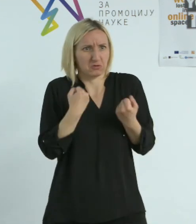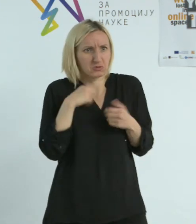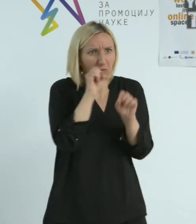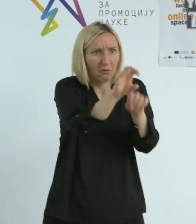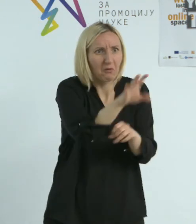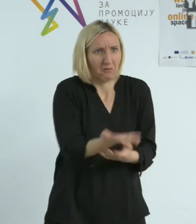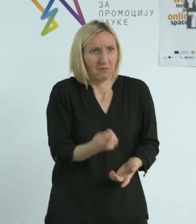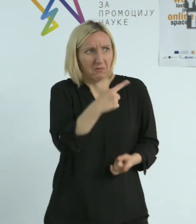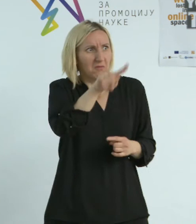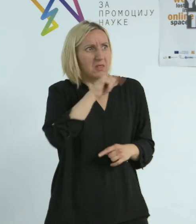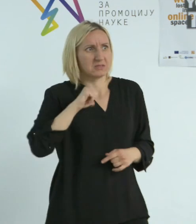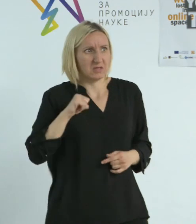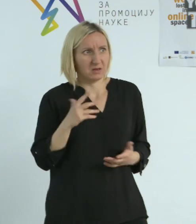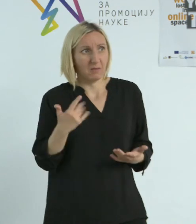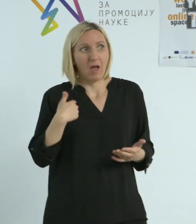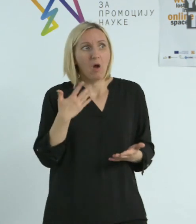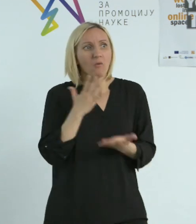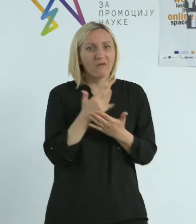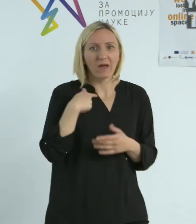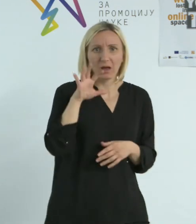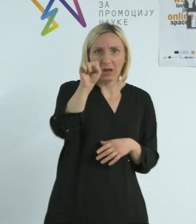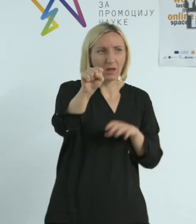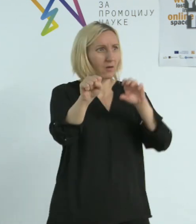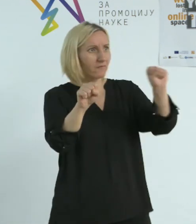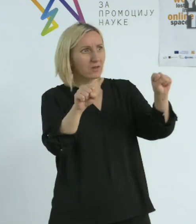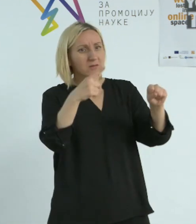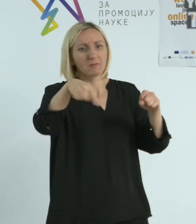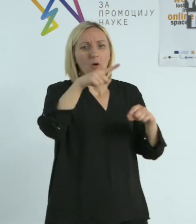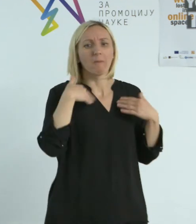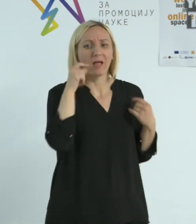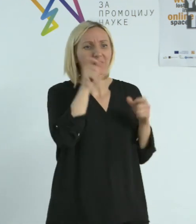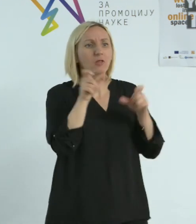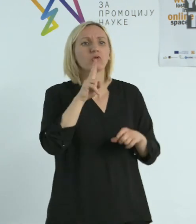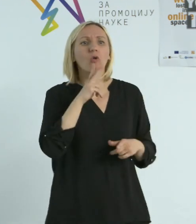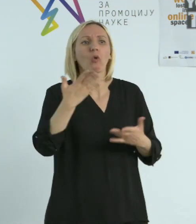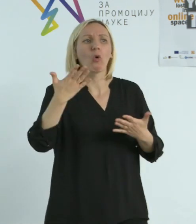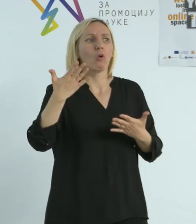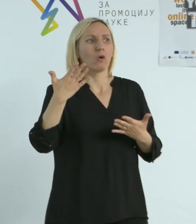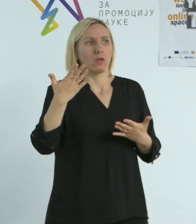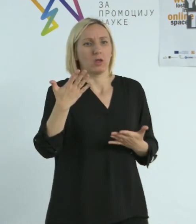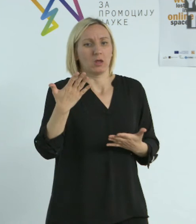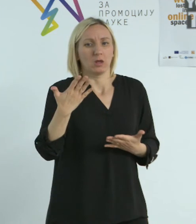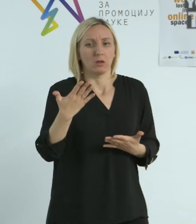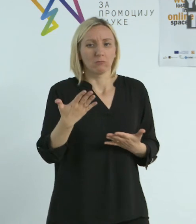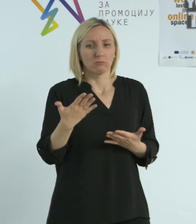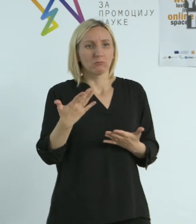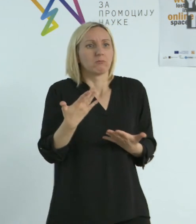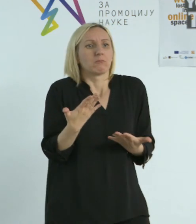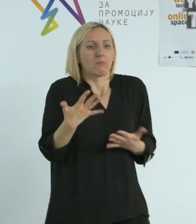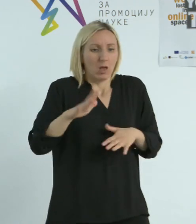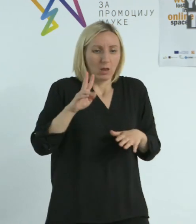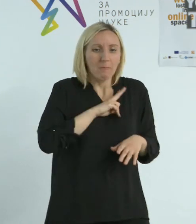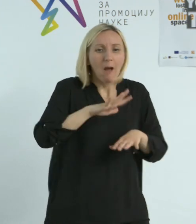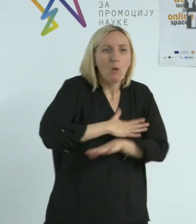we usually target, like normally, if you don't outreach and make effort to target some really hard to reach young